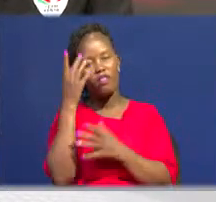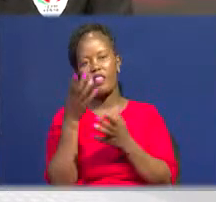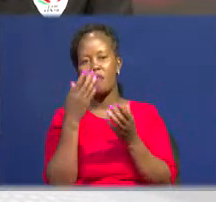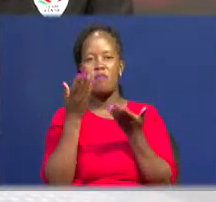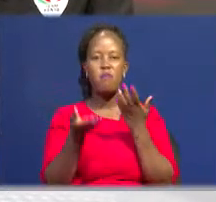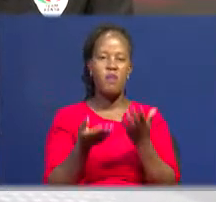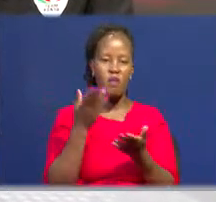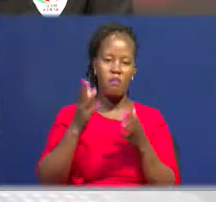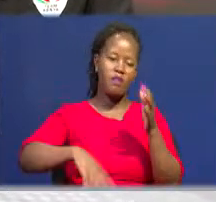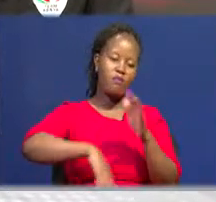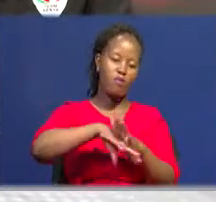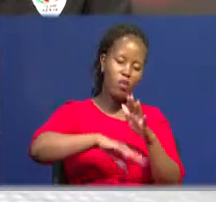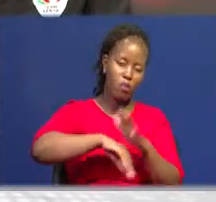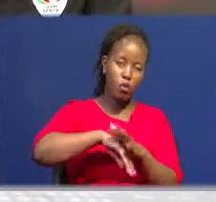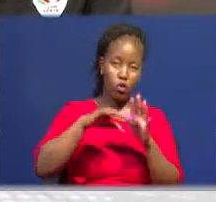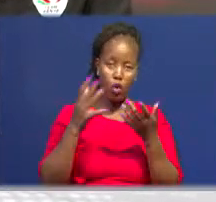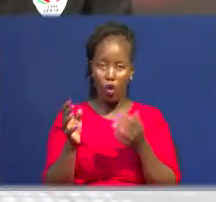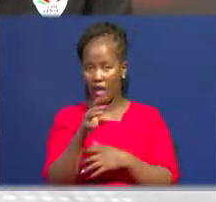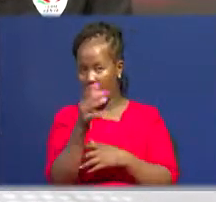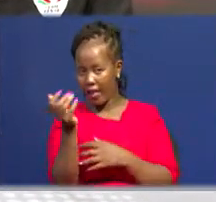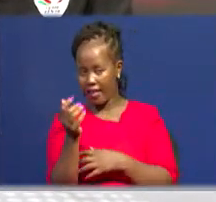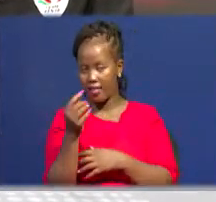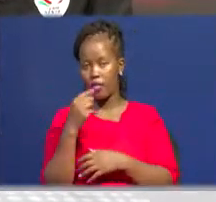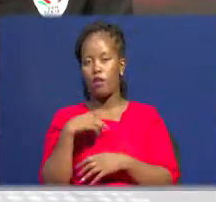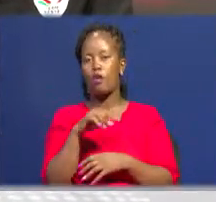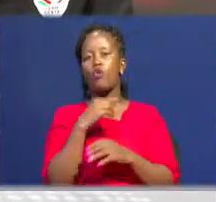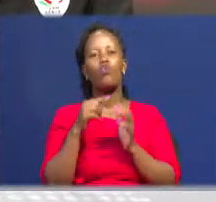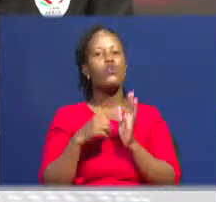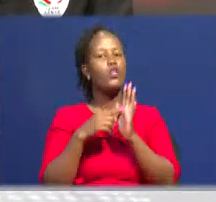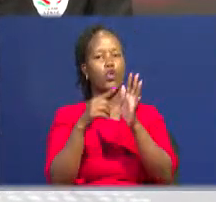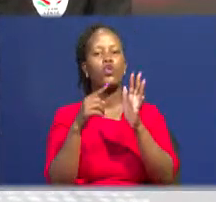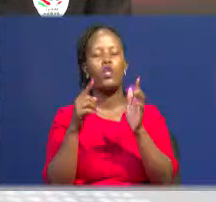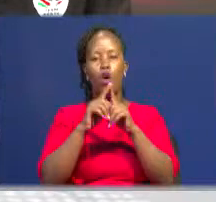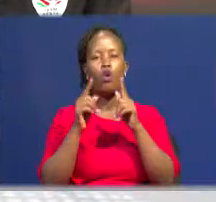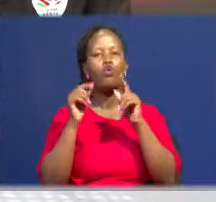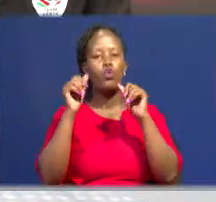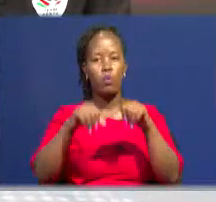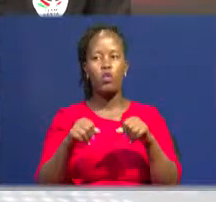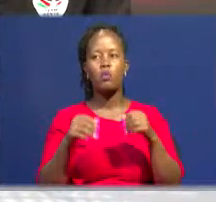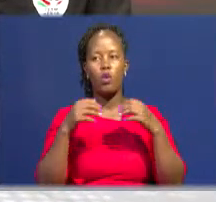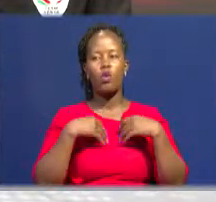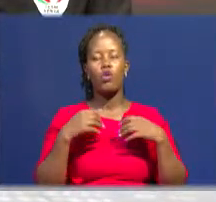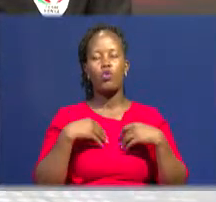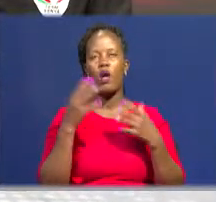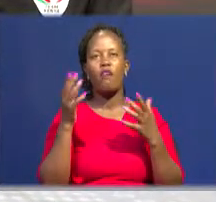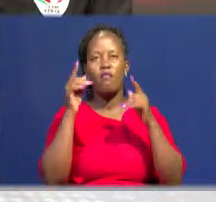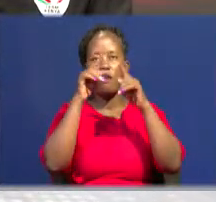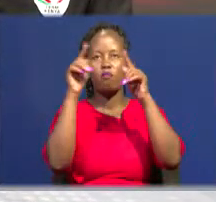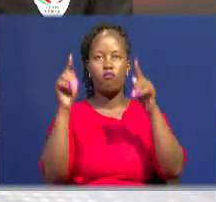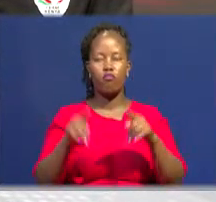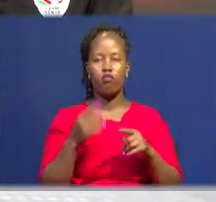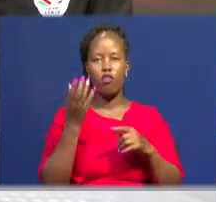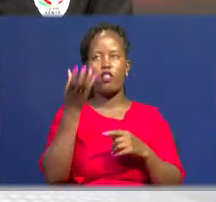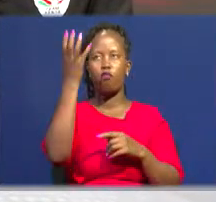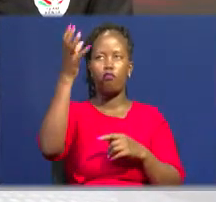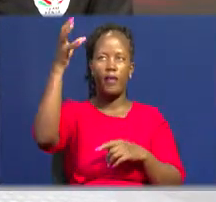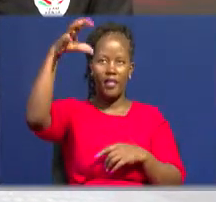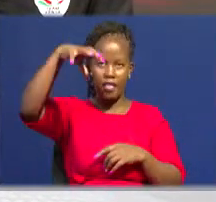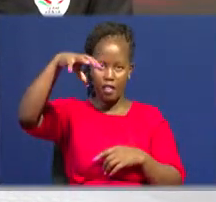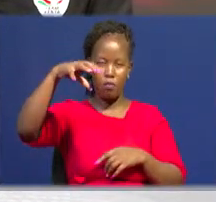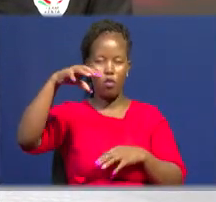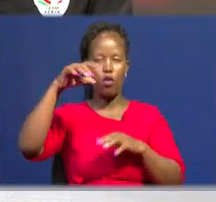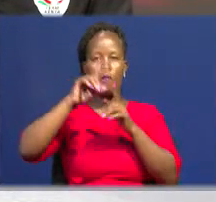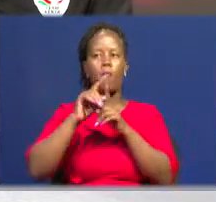football, so we've shown them the possibility that it's possible to set up a basketball court and do a